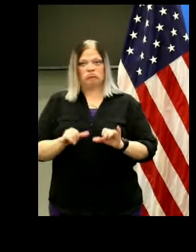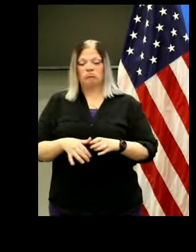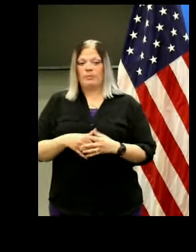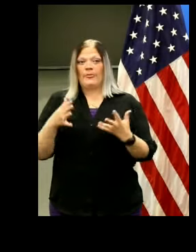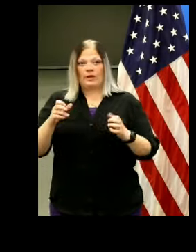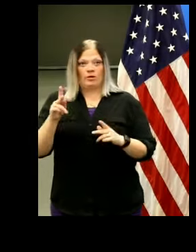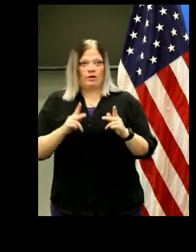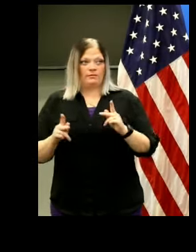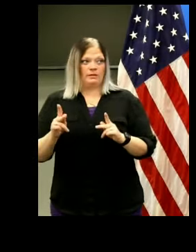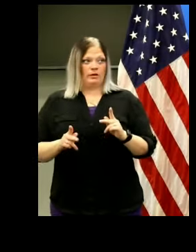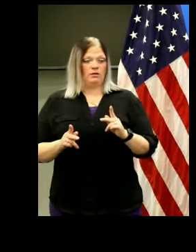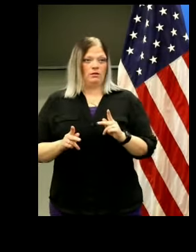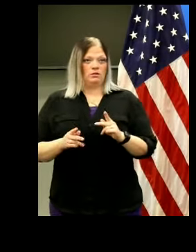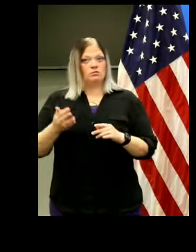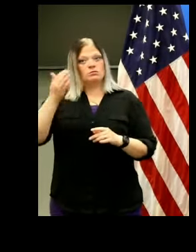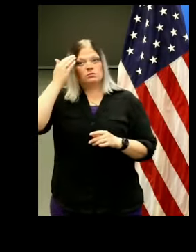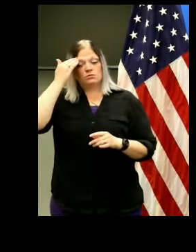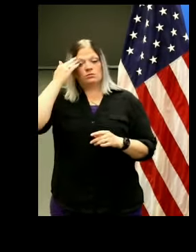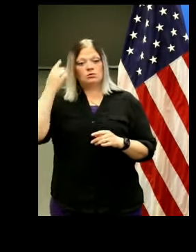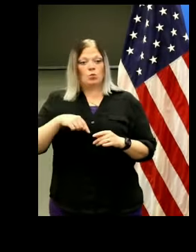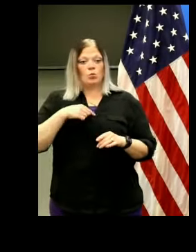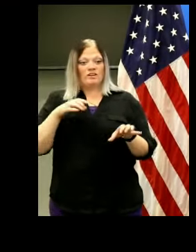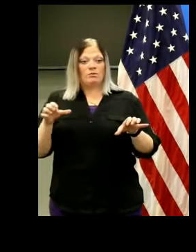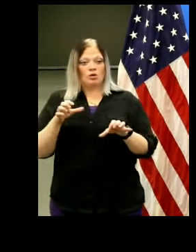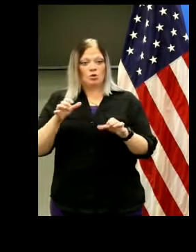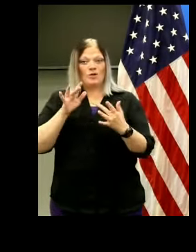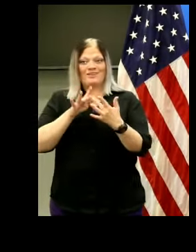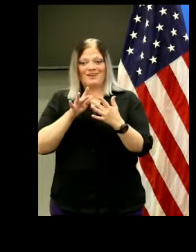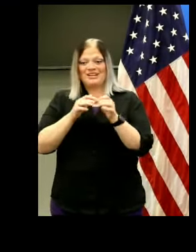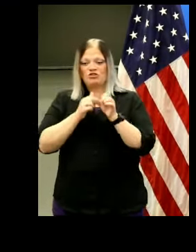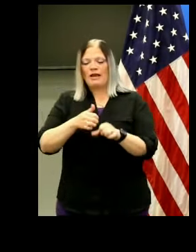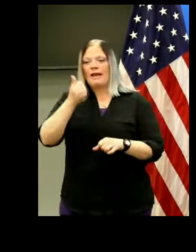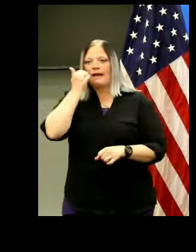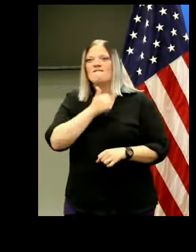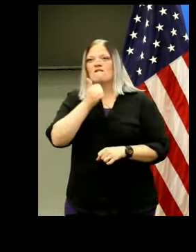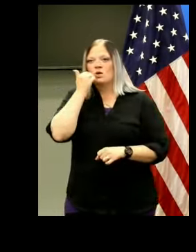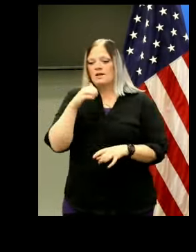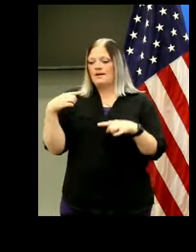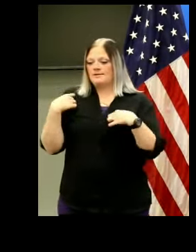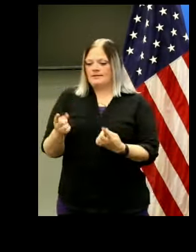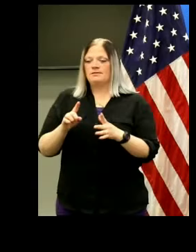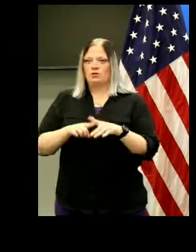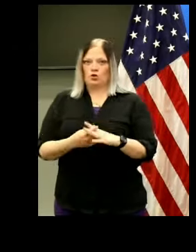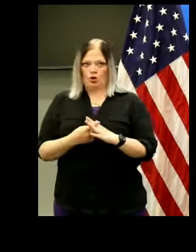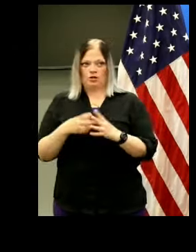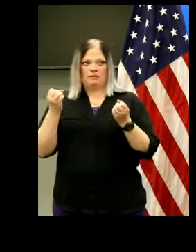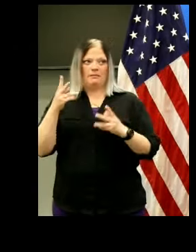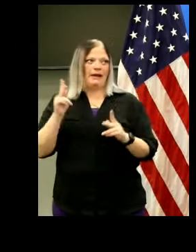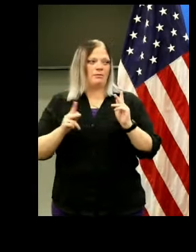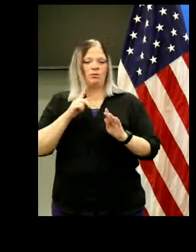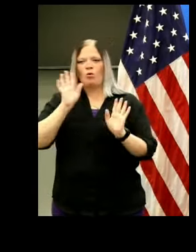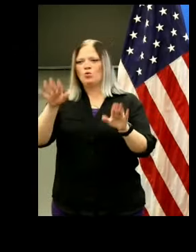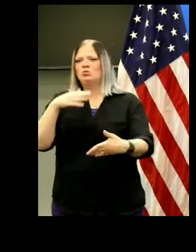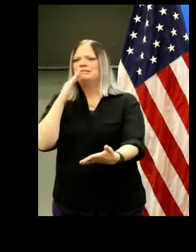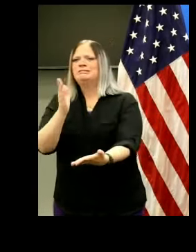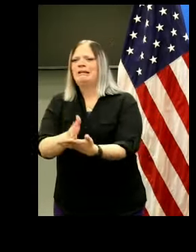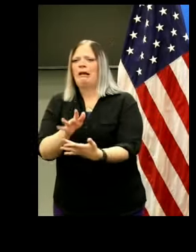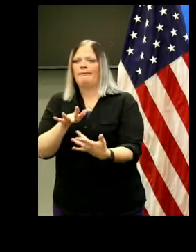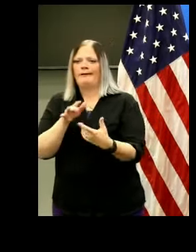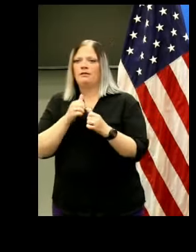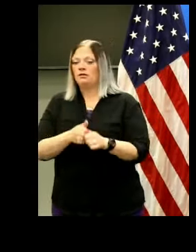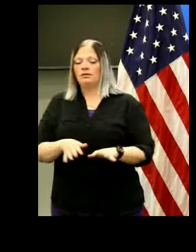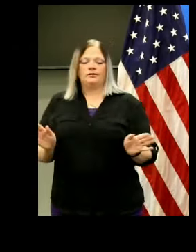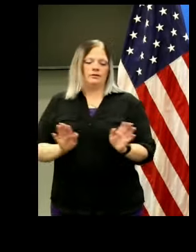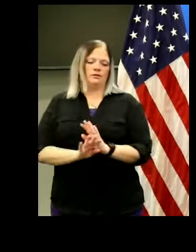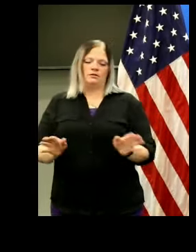I want people to know that we've been doing contact tracing every day since this started. There's a lot of folks who are saying, oh, you stopped doing contact tracing. That is